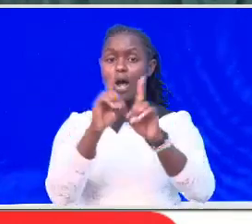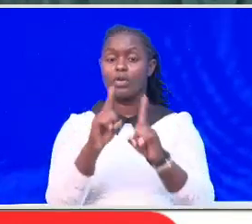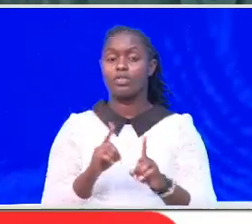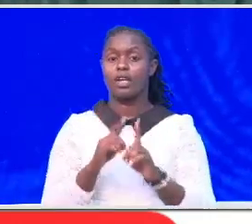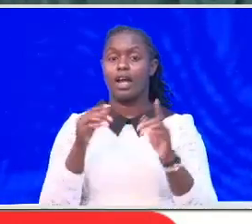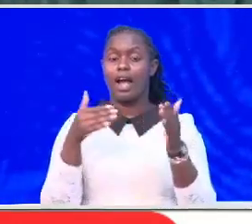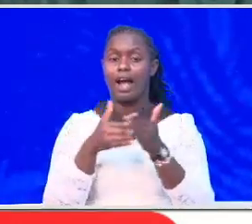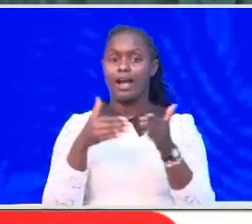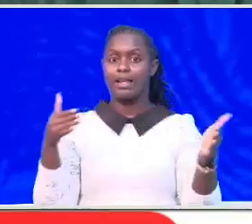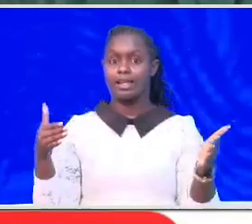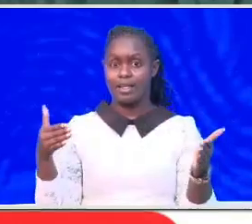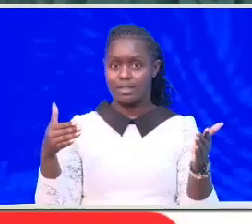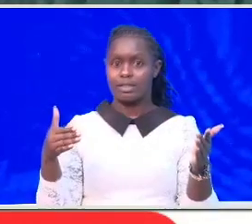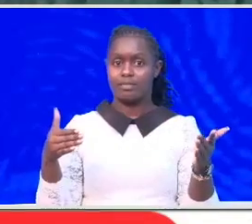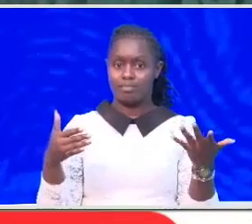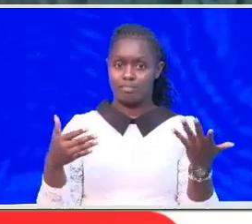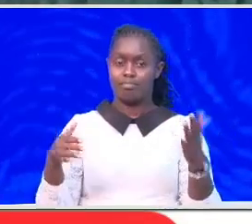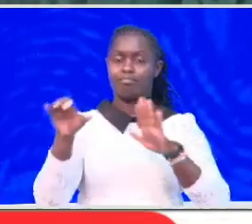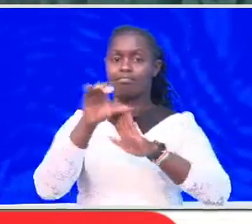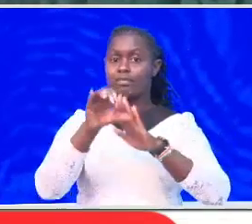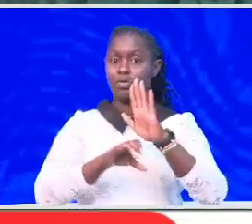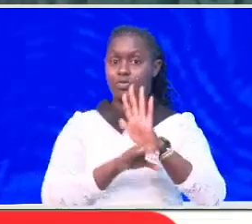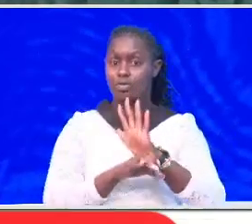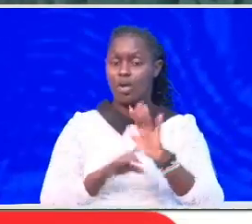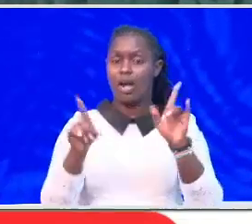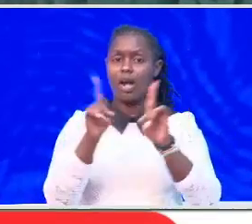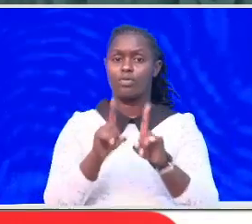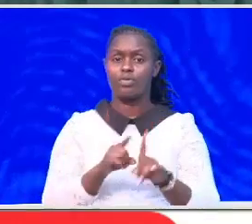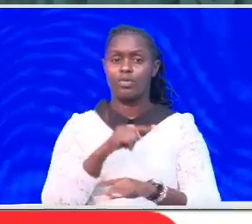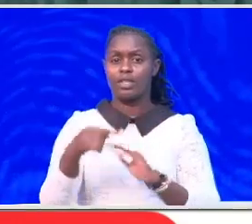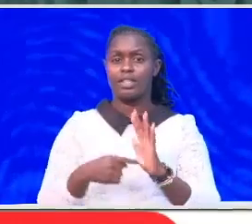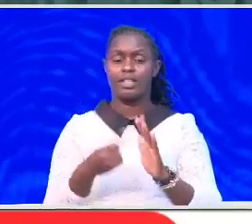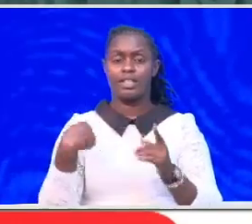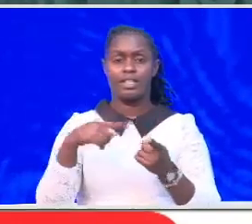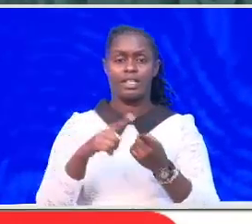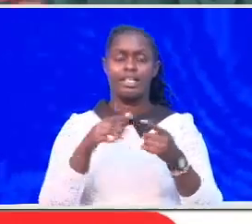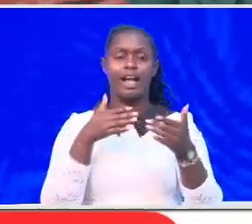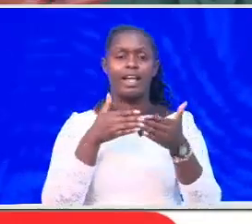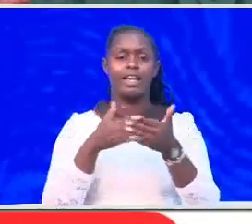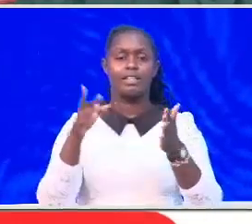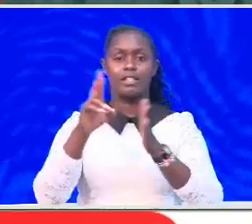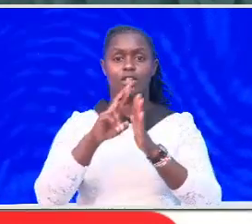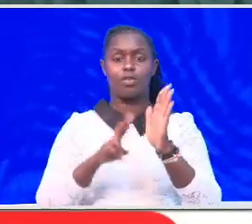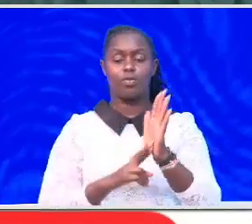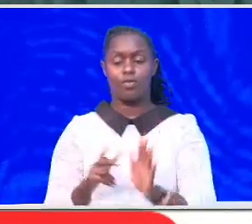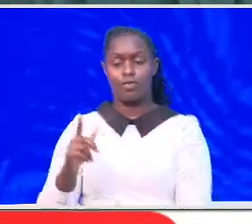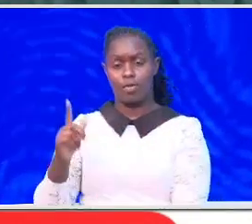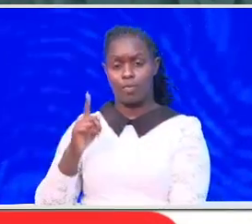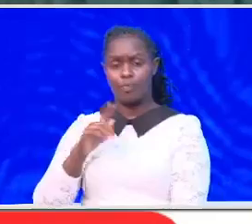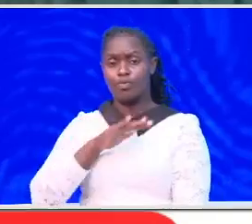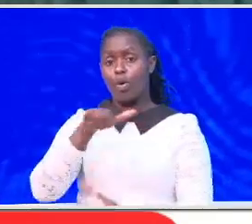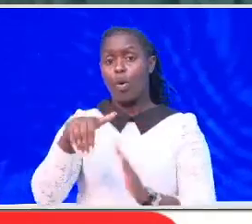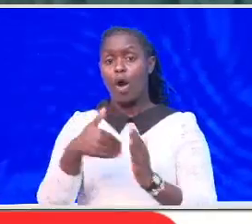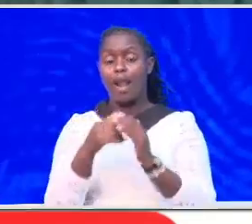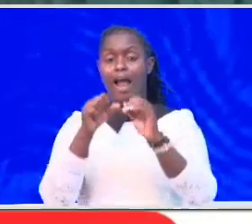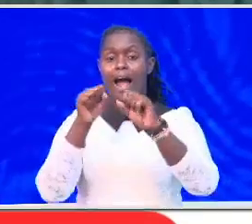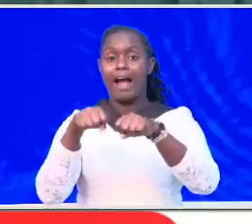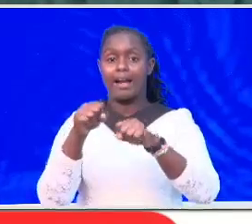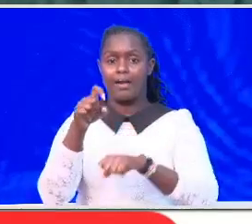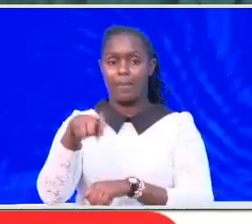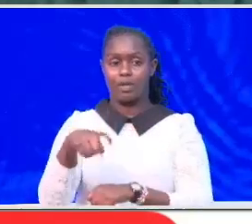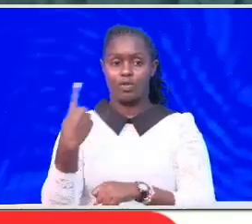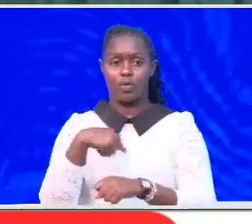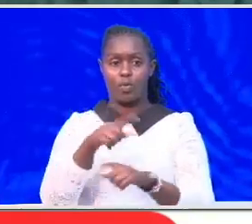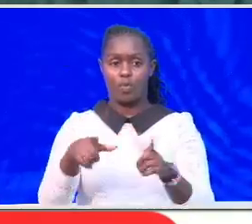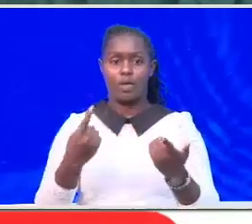it is illegal, it is unconstitutional, it is against the rule of law. So we must all agree tuishi ndani